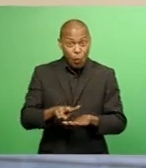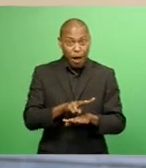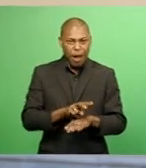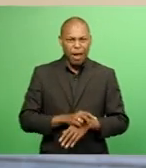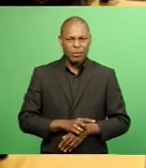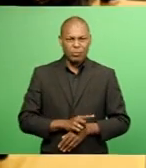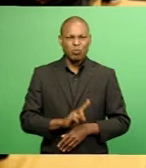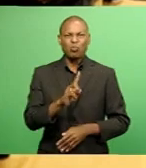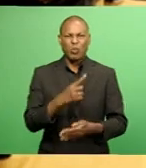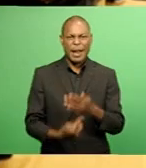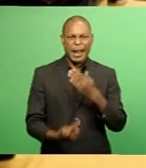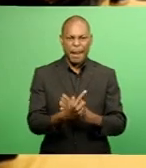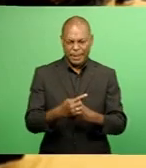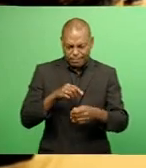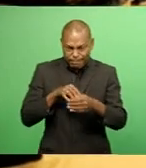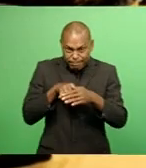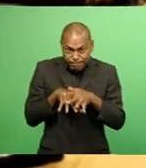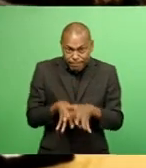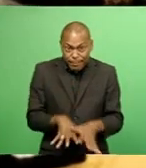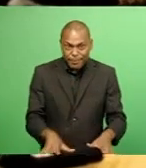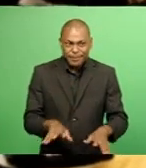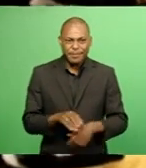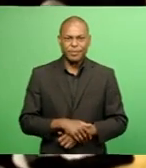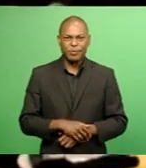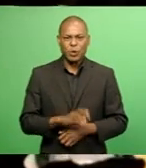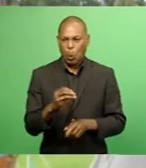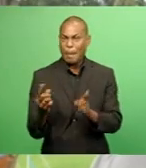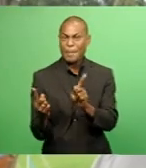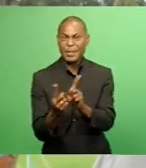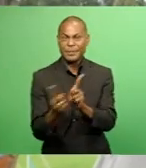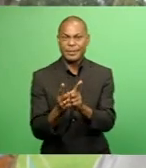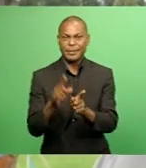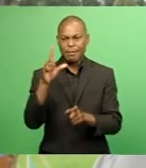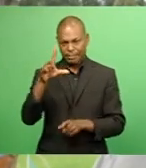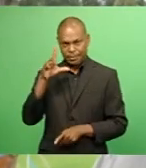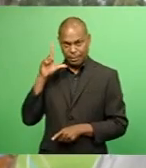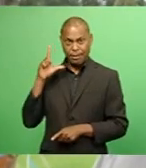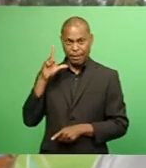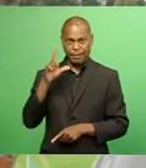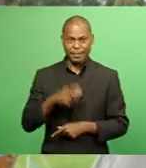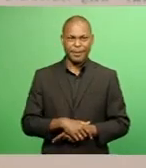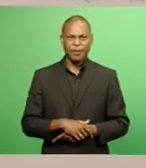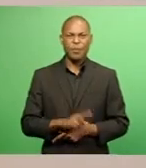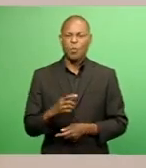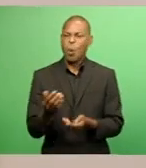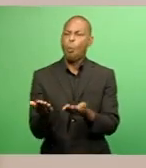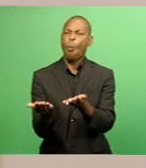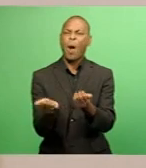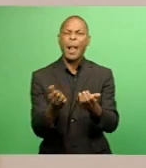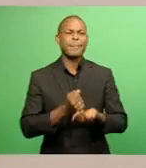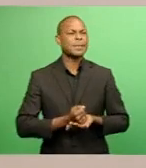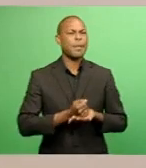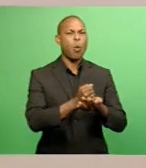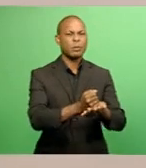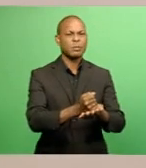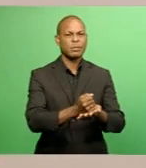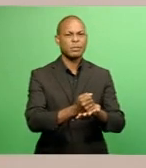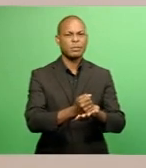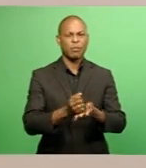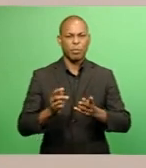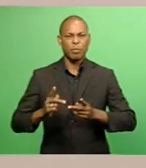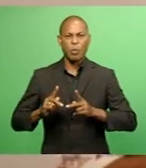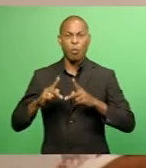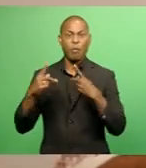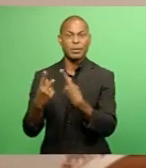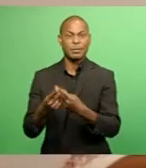of the problem. During the FCS symposium yesterday, Commander Francis Kin welcomed this support from the province.